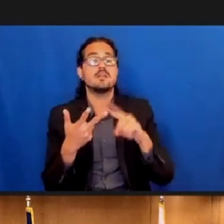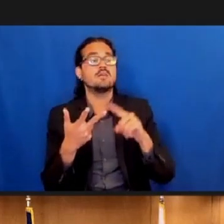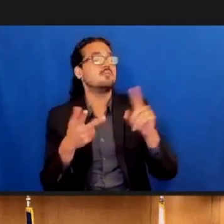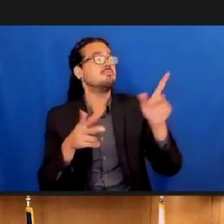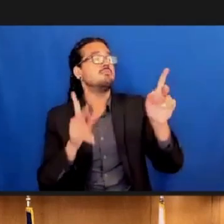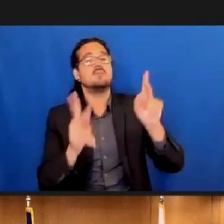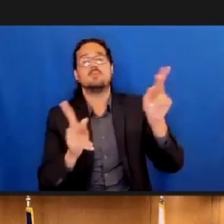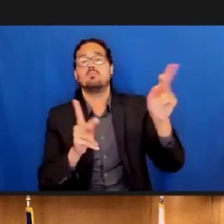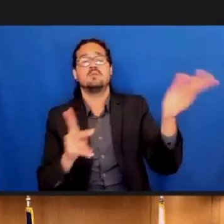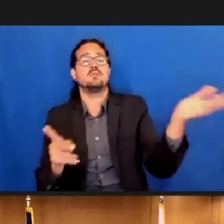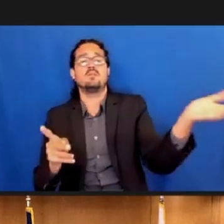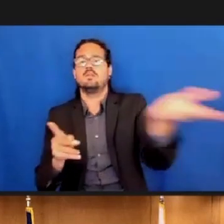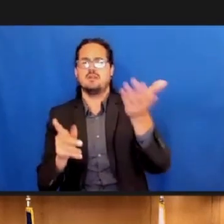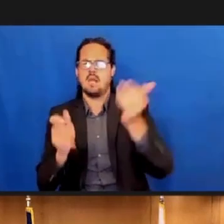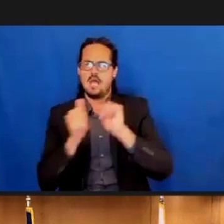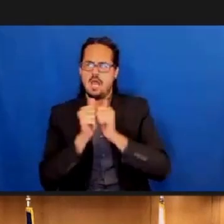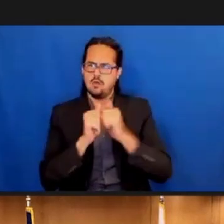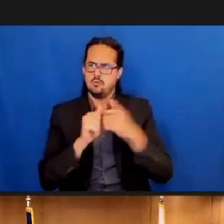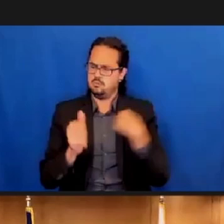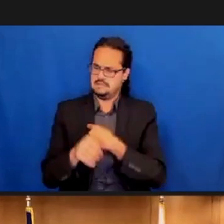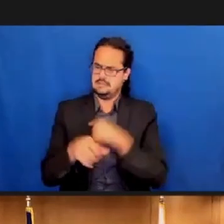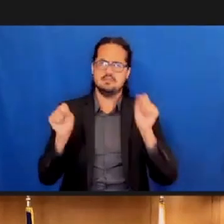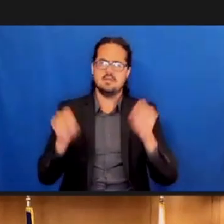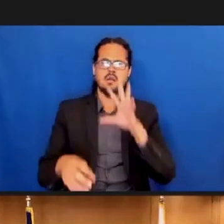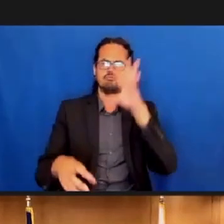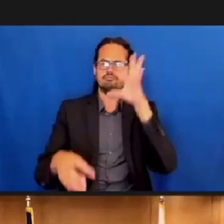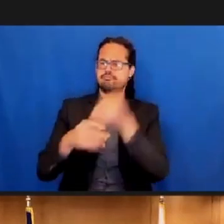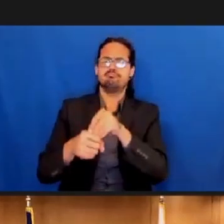the lowest vaccination rates?